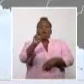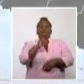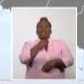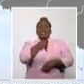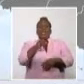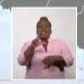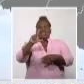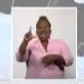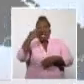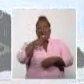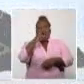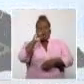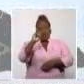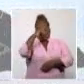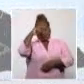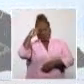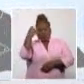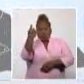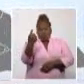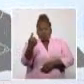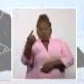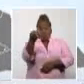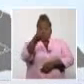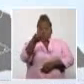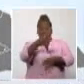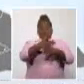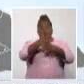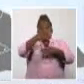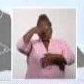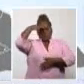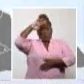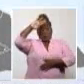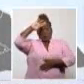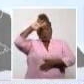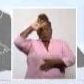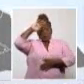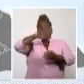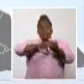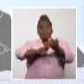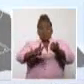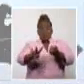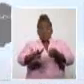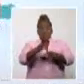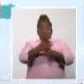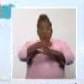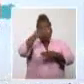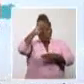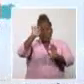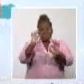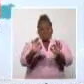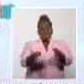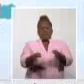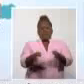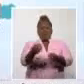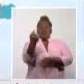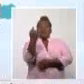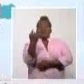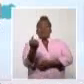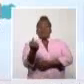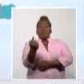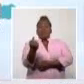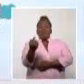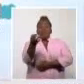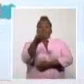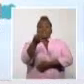is Havana, which confirmed 16 of the 19 cases, that is